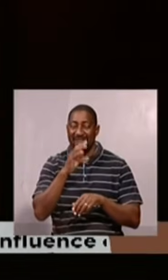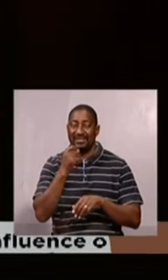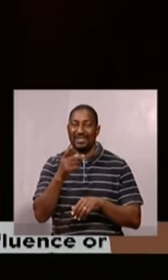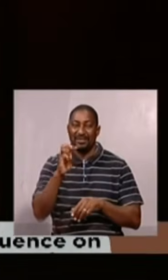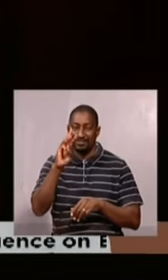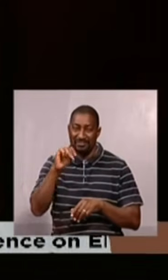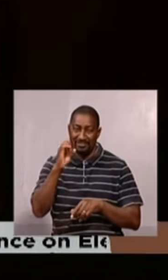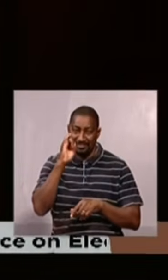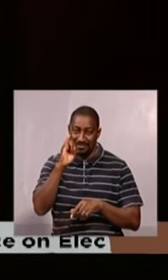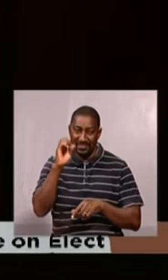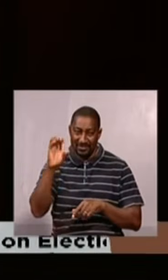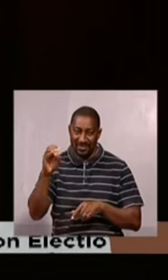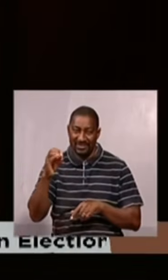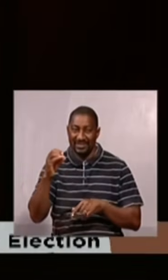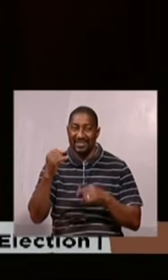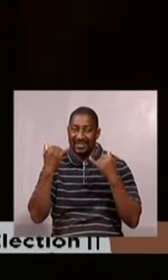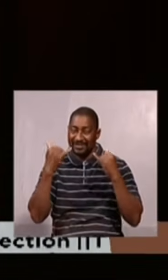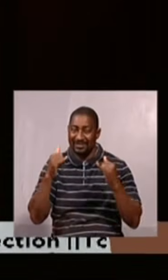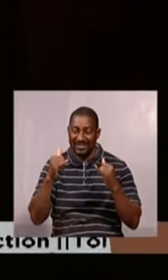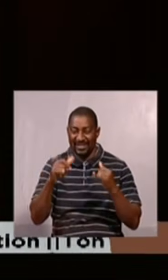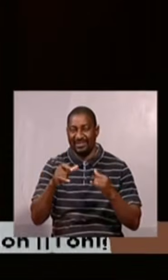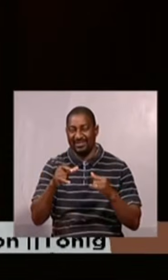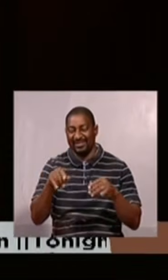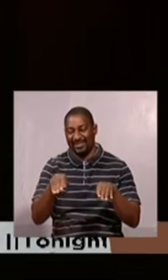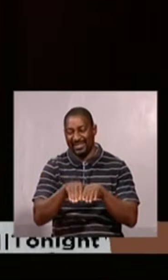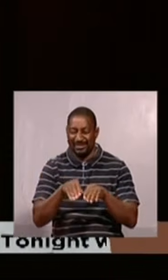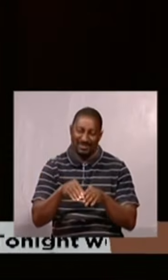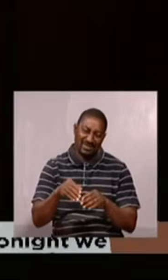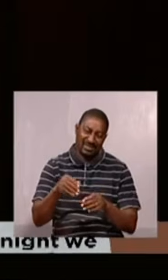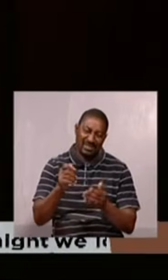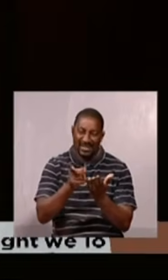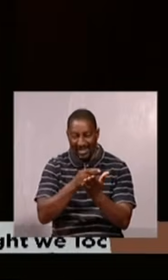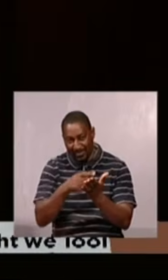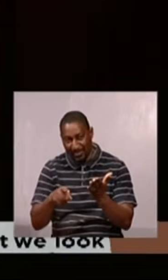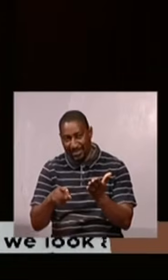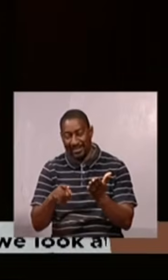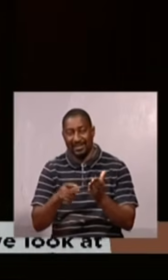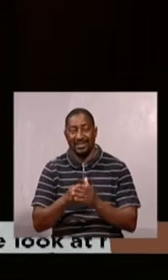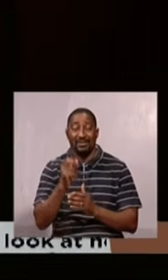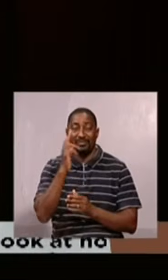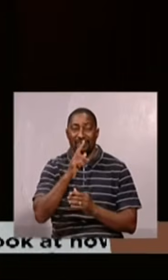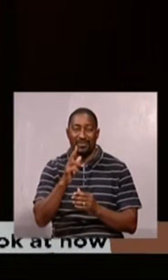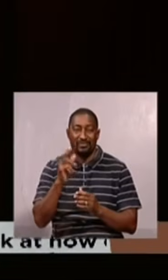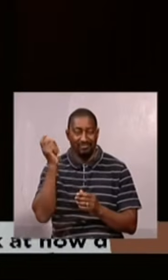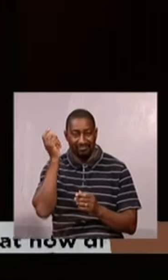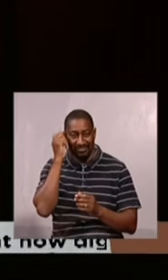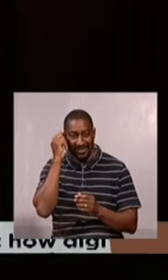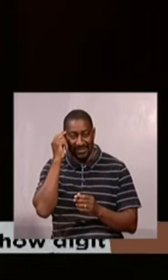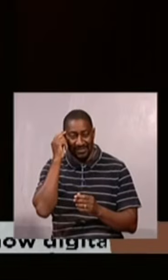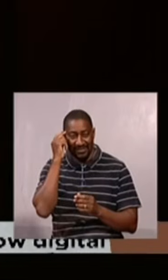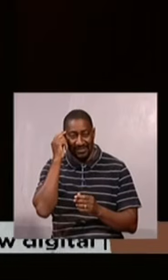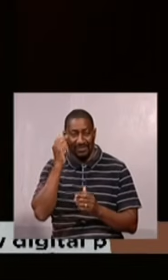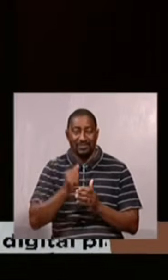out, and once it's out there, before you have time to fact check it or tell people, people already believe it because it aligns with some of the people's